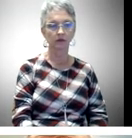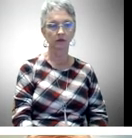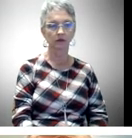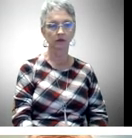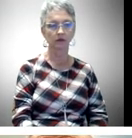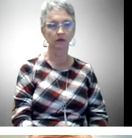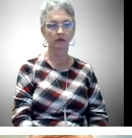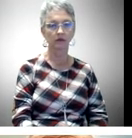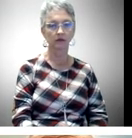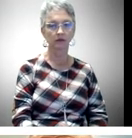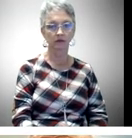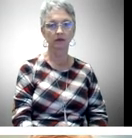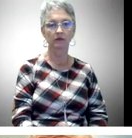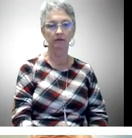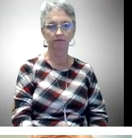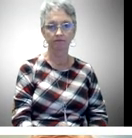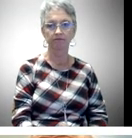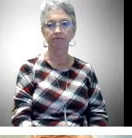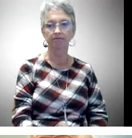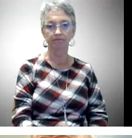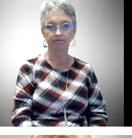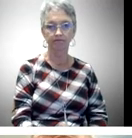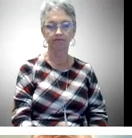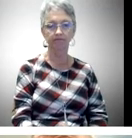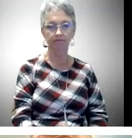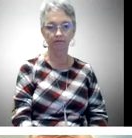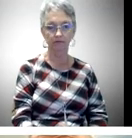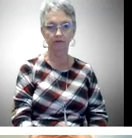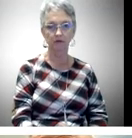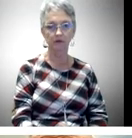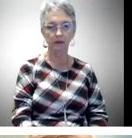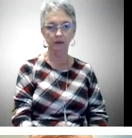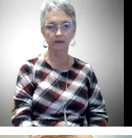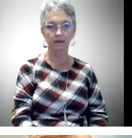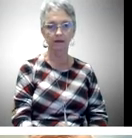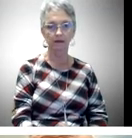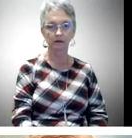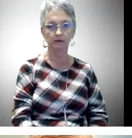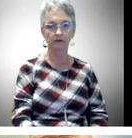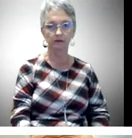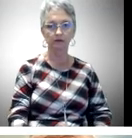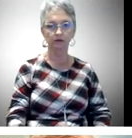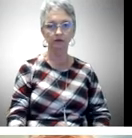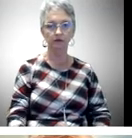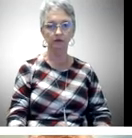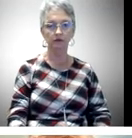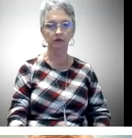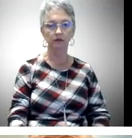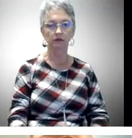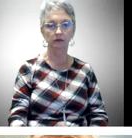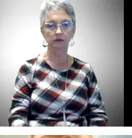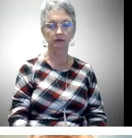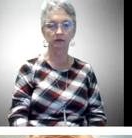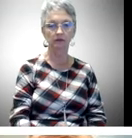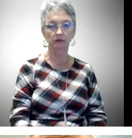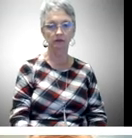the freedom of choice, self-determination, and independence that for people with disabilities when you put them under a guardianship.